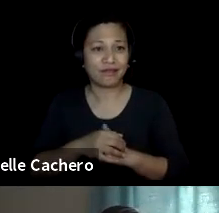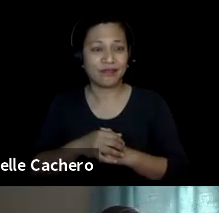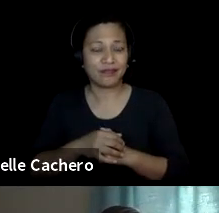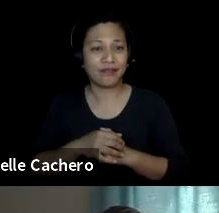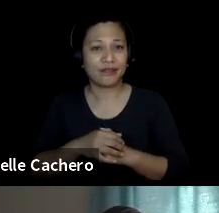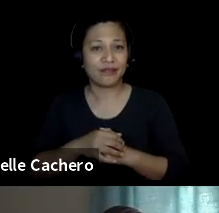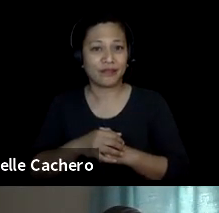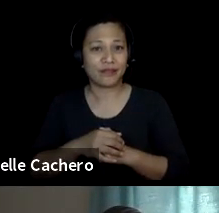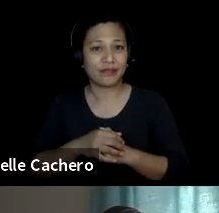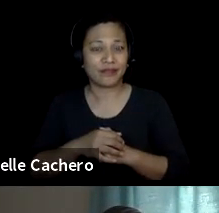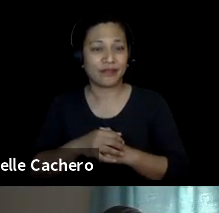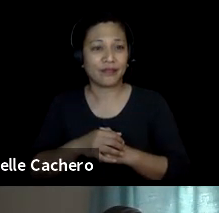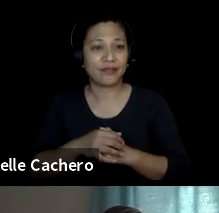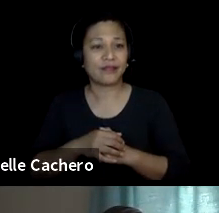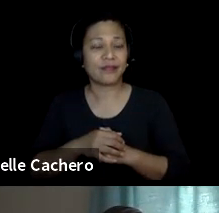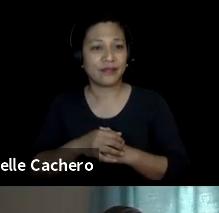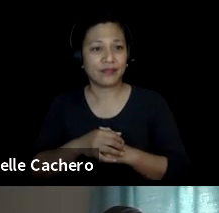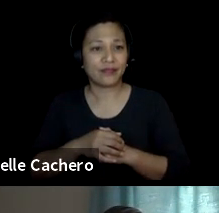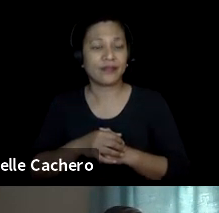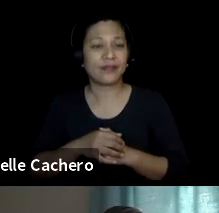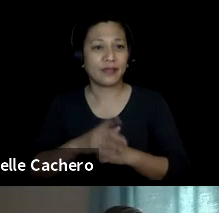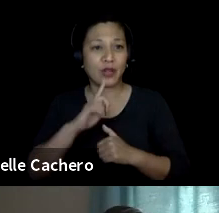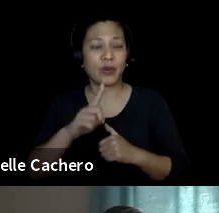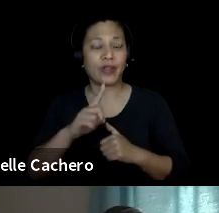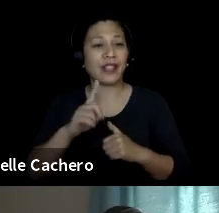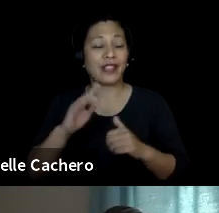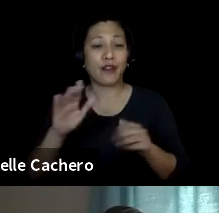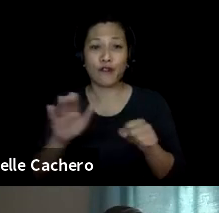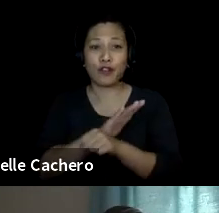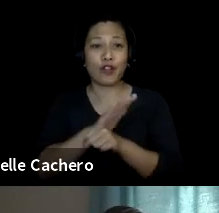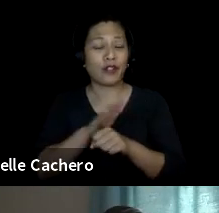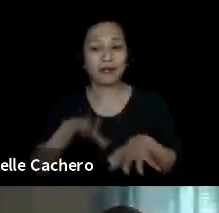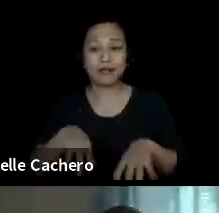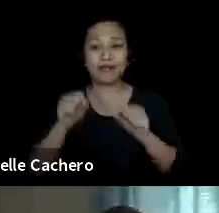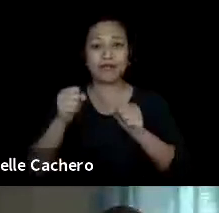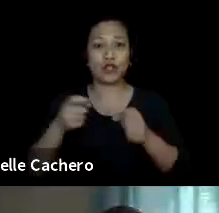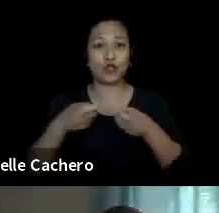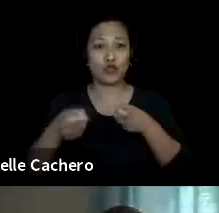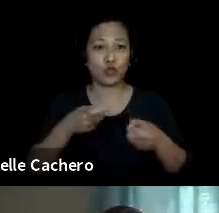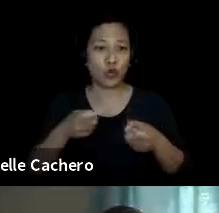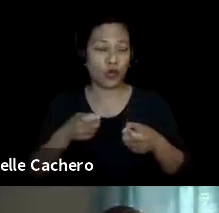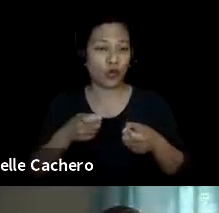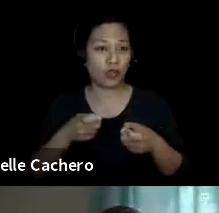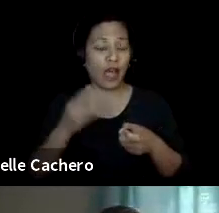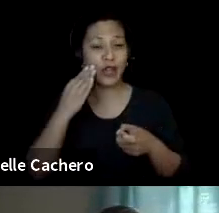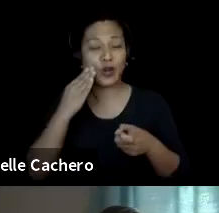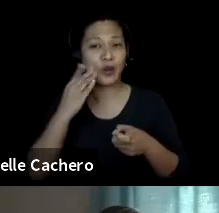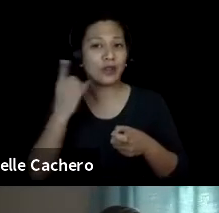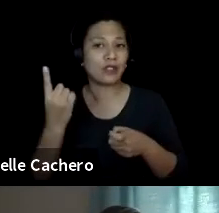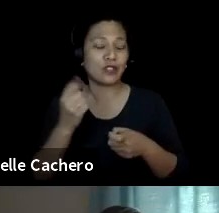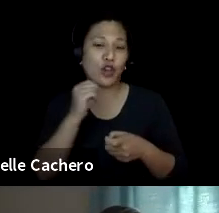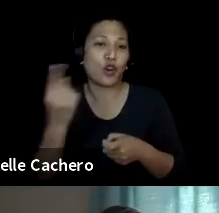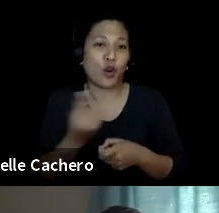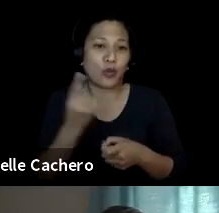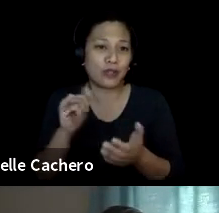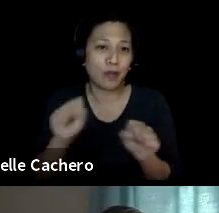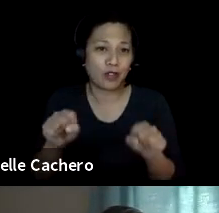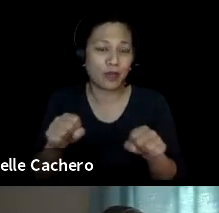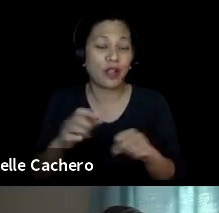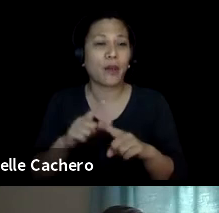starting from a place of complete agency. And I understand that that's not always possible, but can